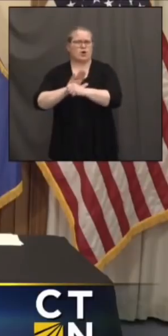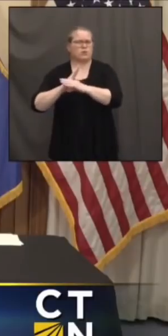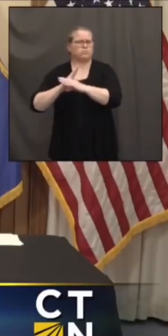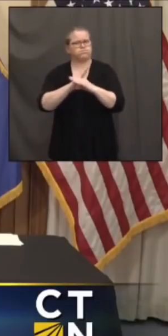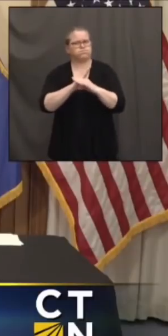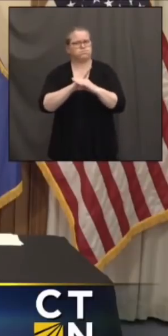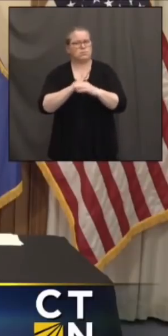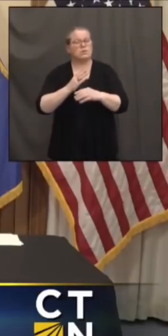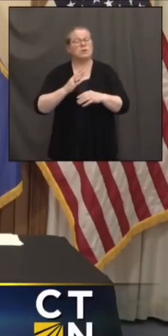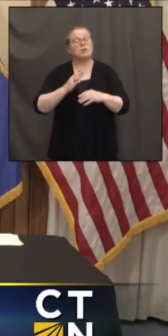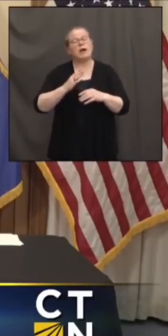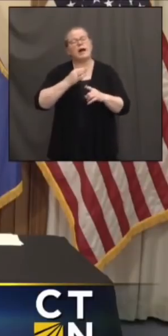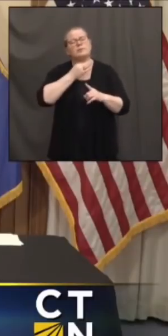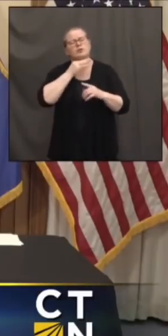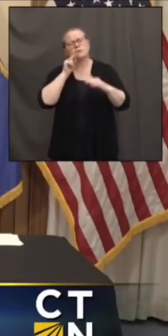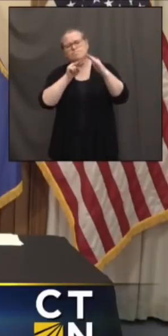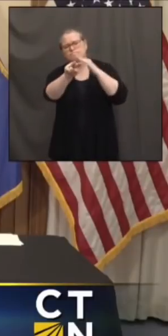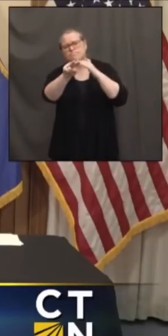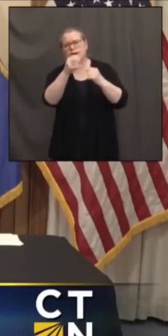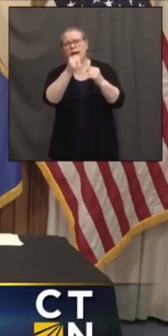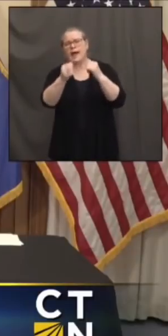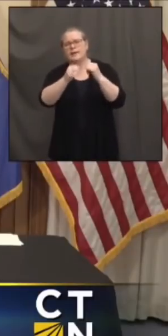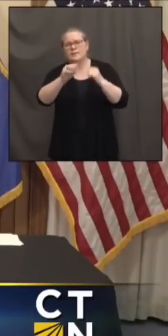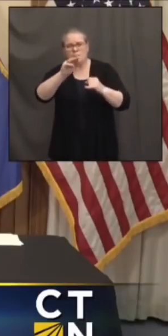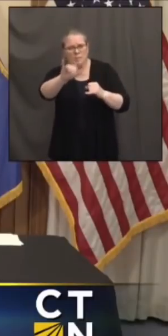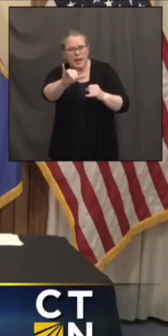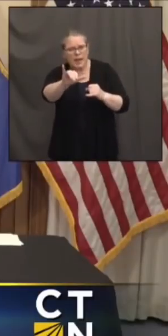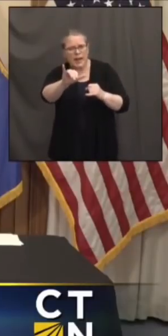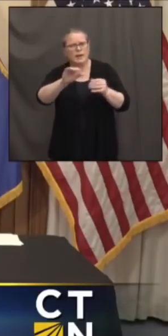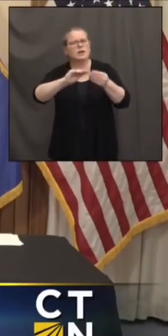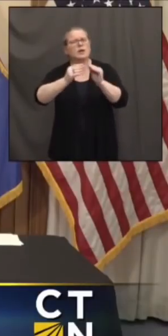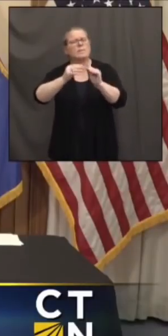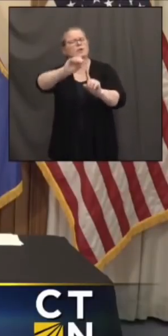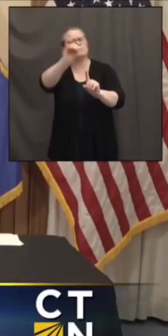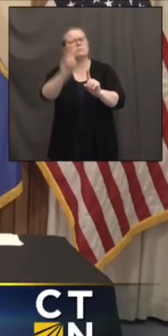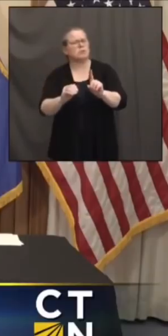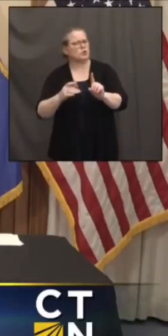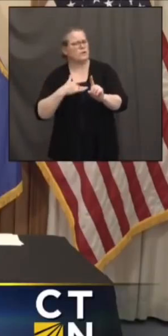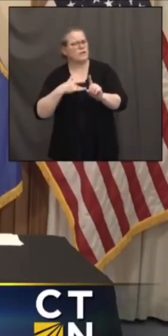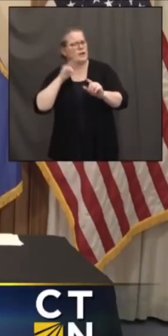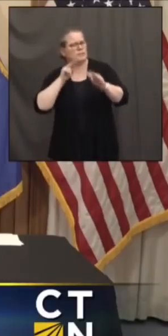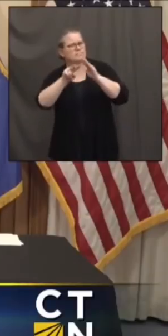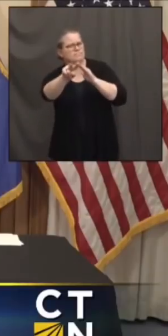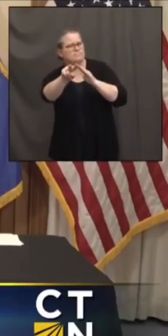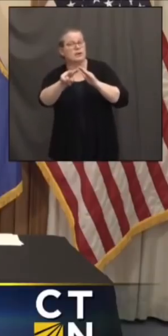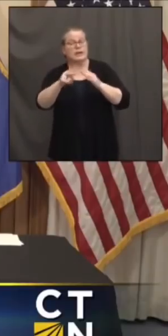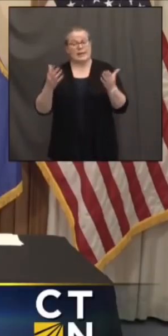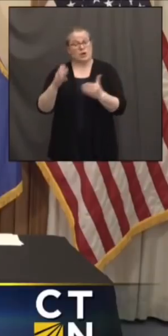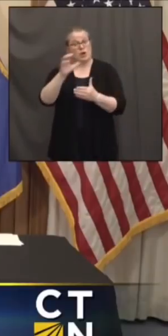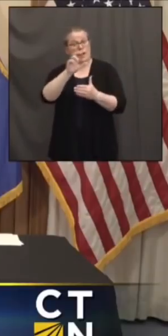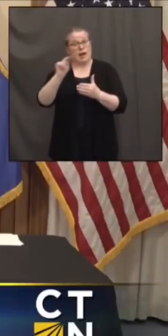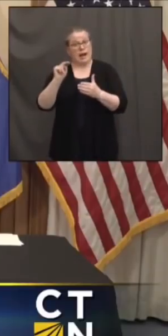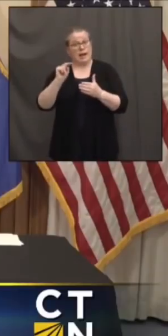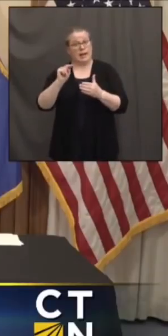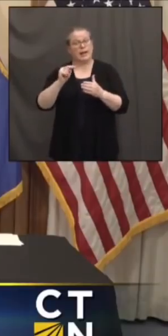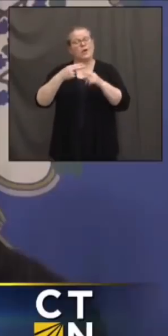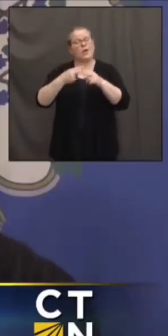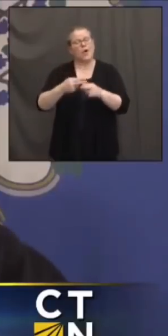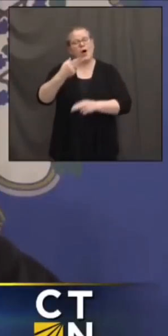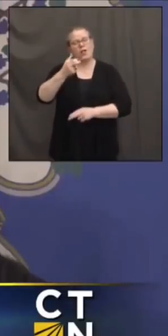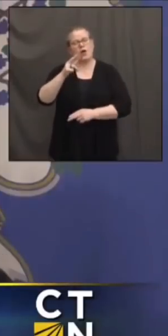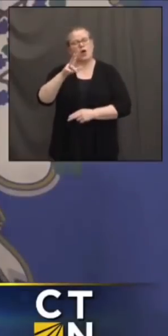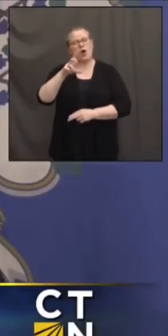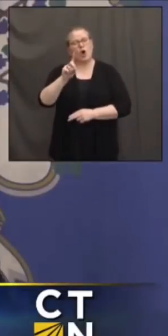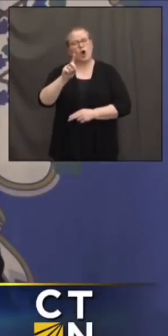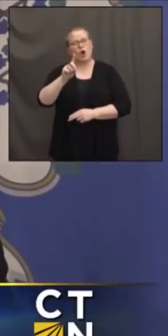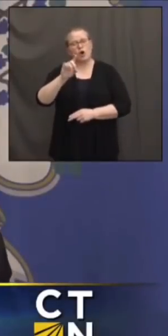to fully vaccinated residents? And what is the target for herd immunity in Connecticut? I'll